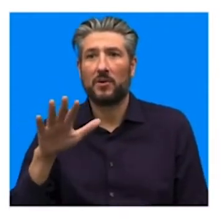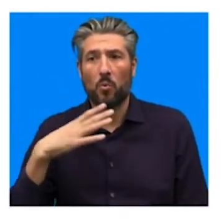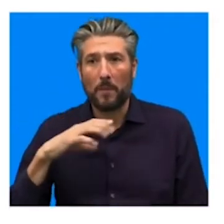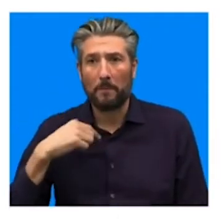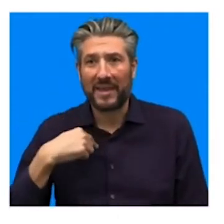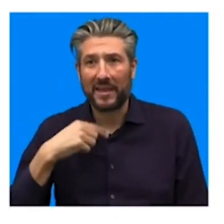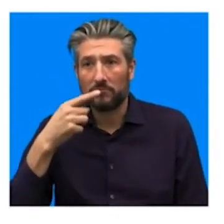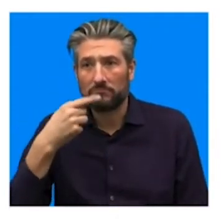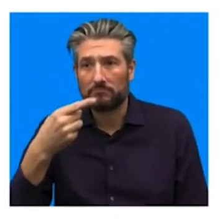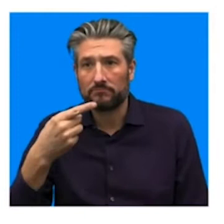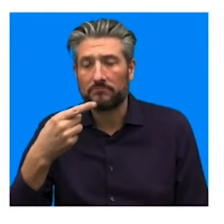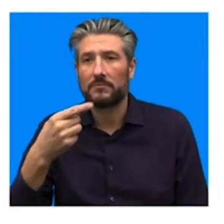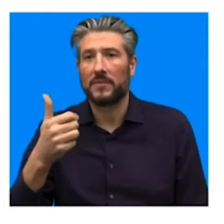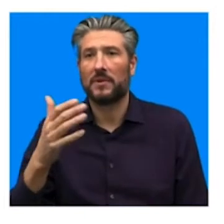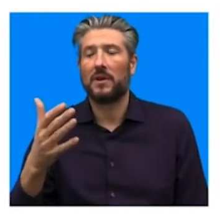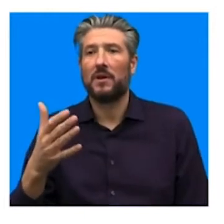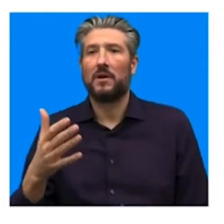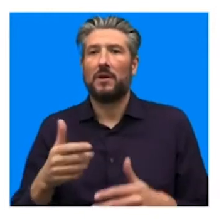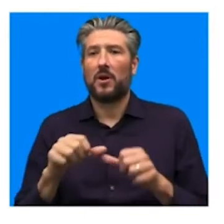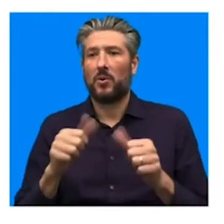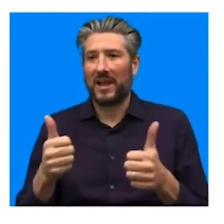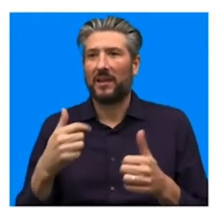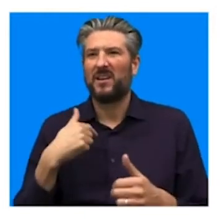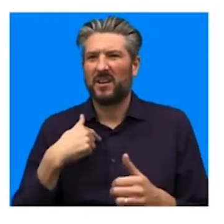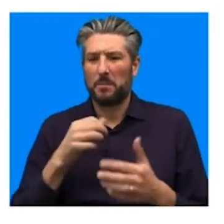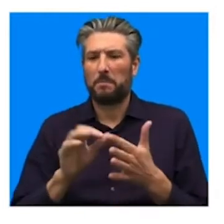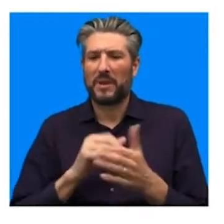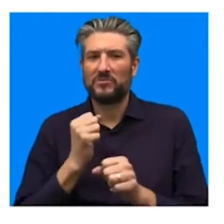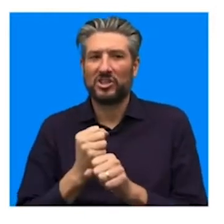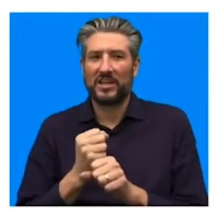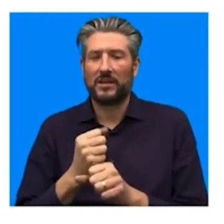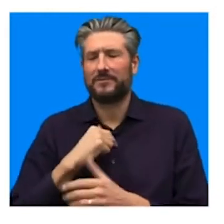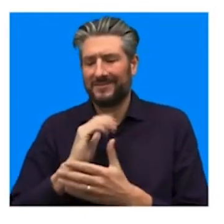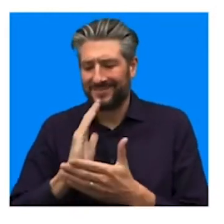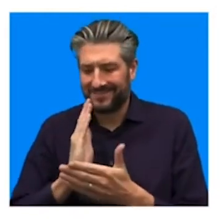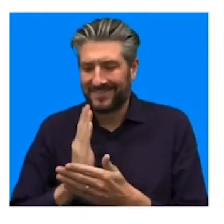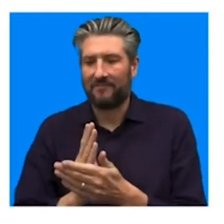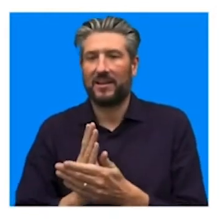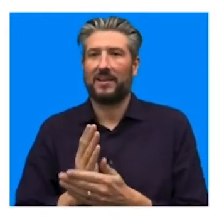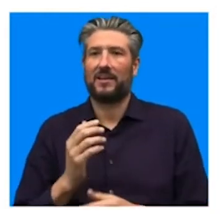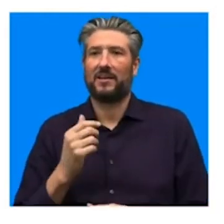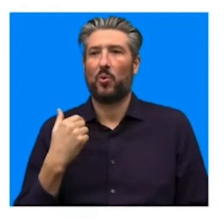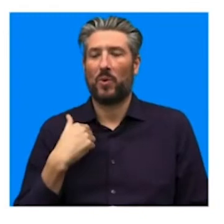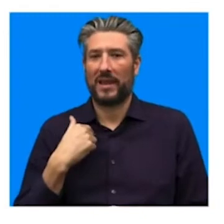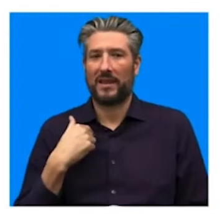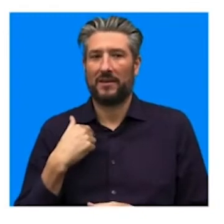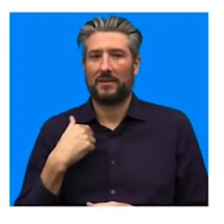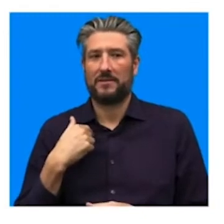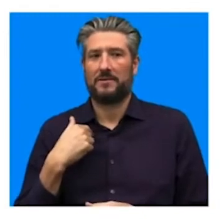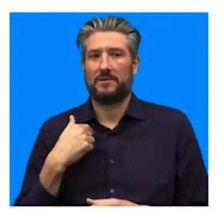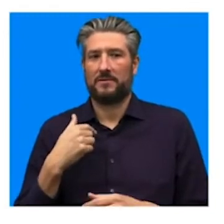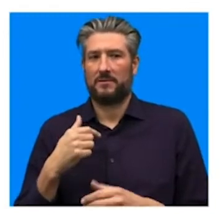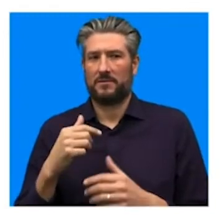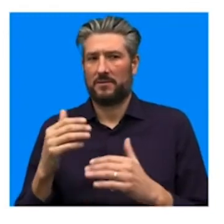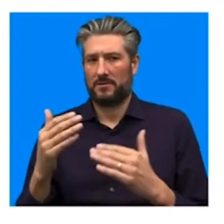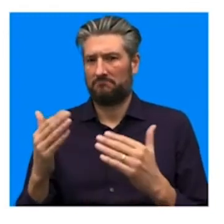So yes, in P&G, we're definitely more than just digital accessibility. I mean,